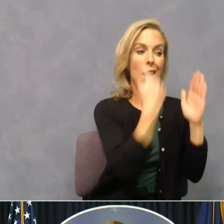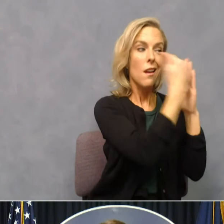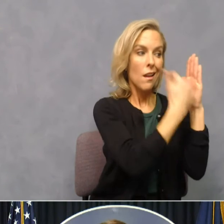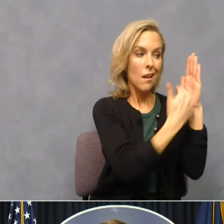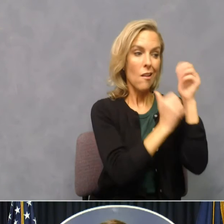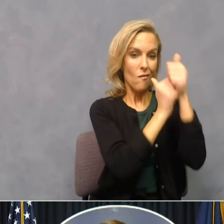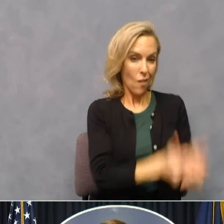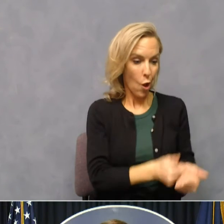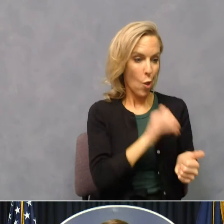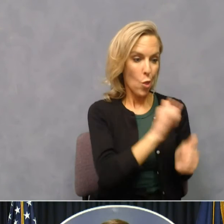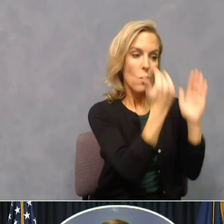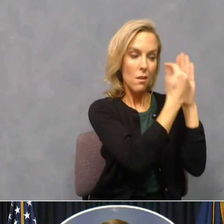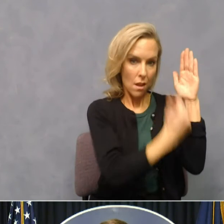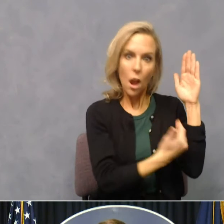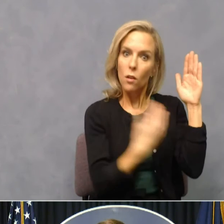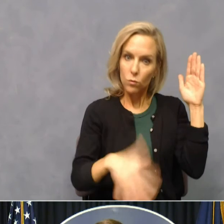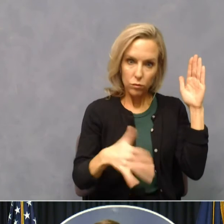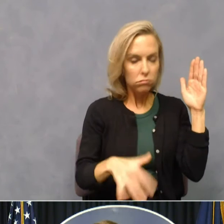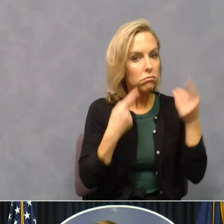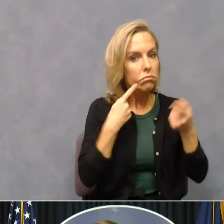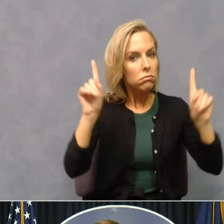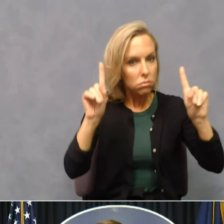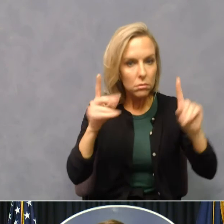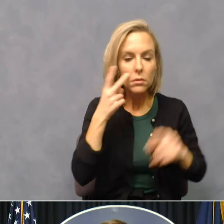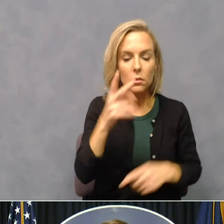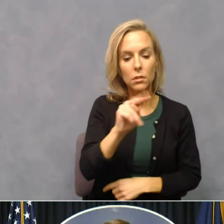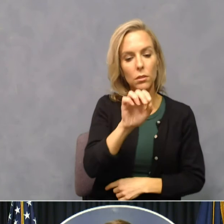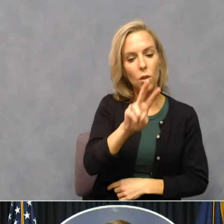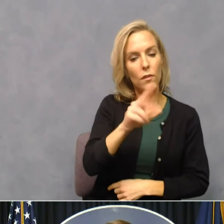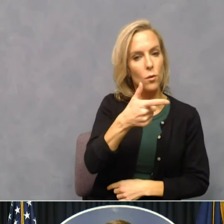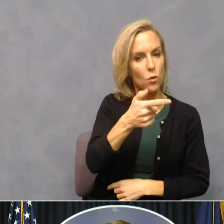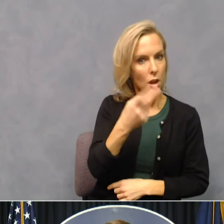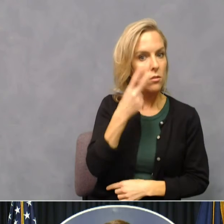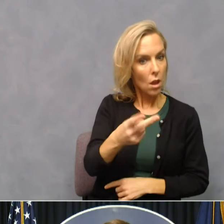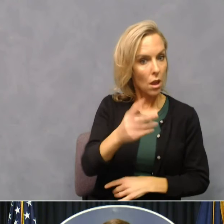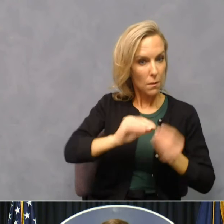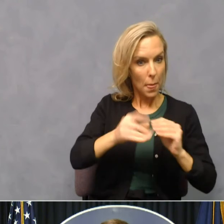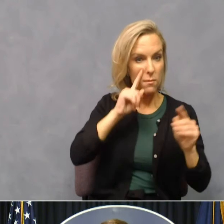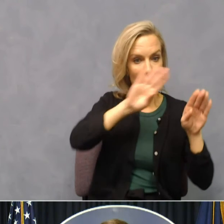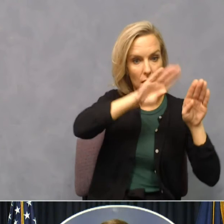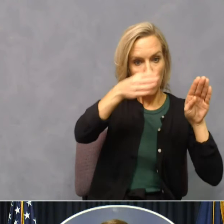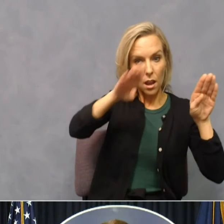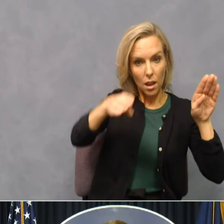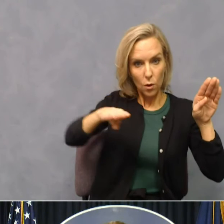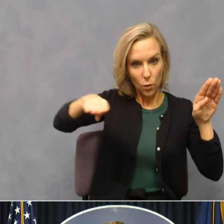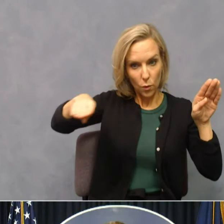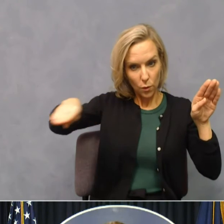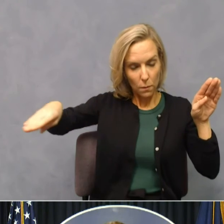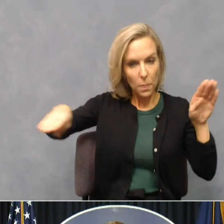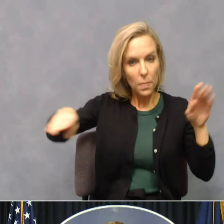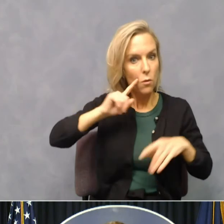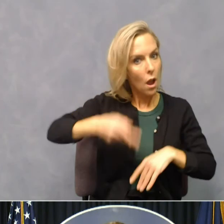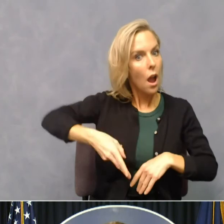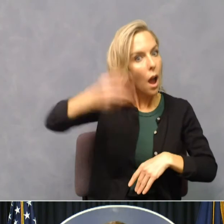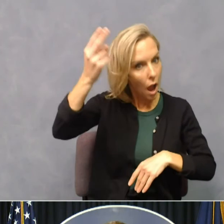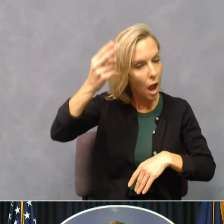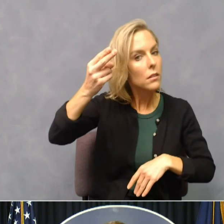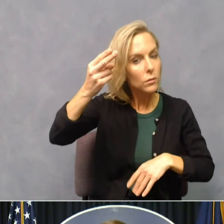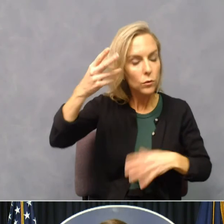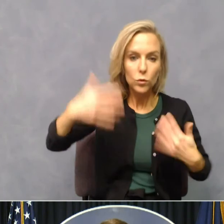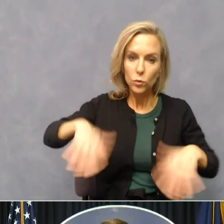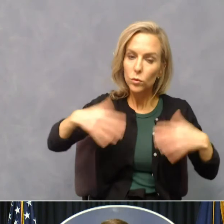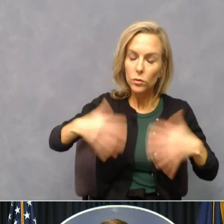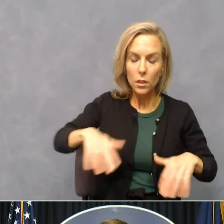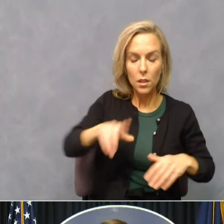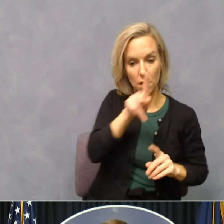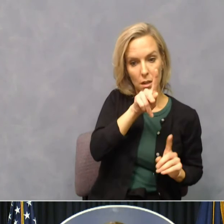the 21st, we saw a plateauing, a leveling out, and really a high point of Kentuckians